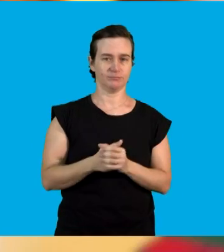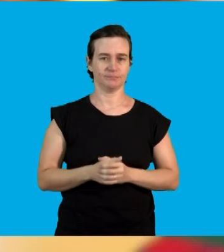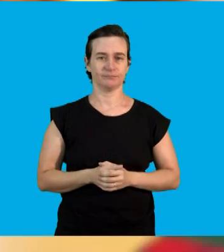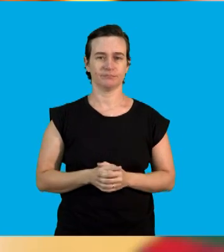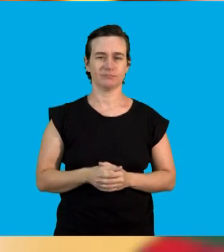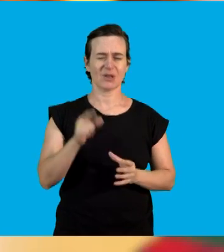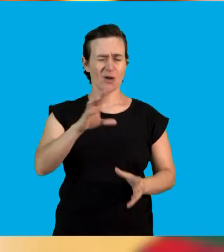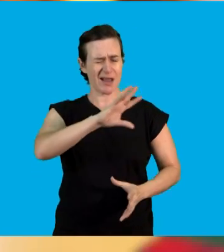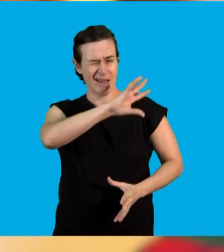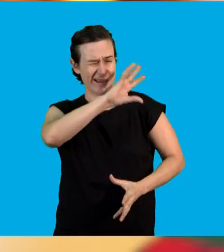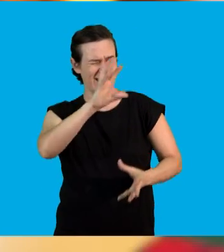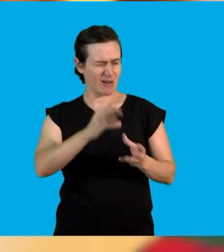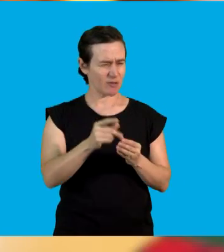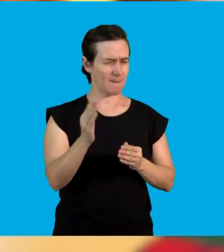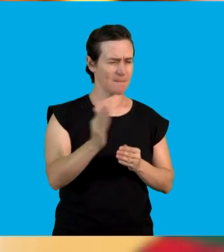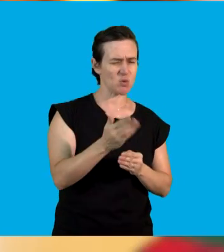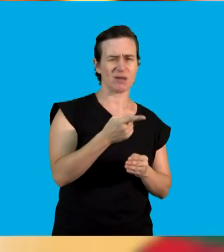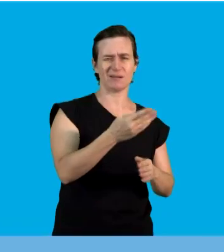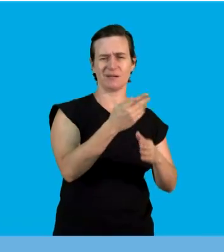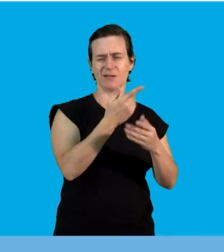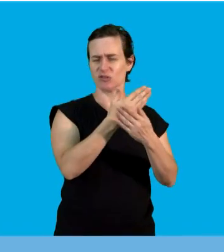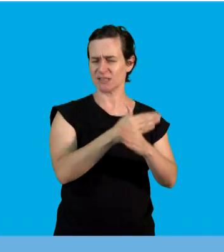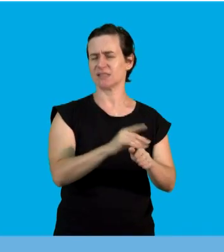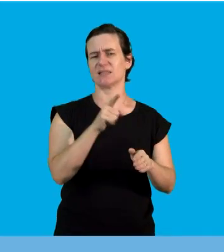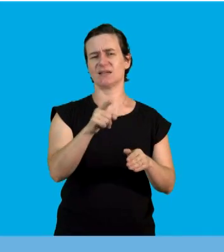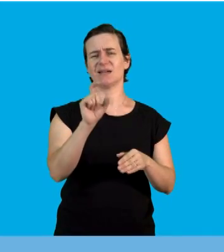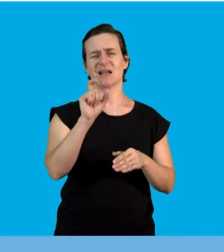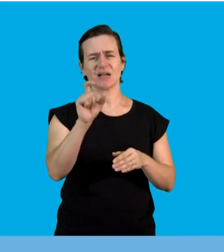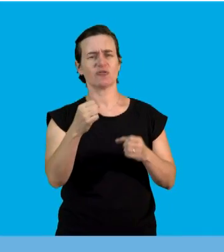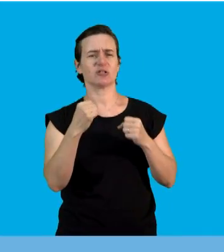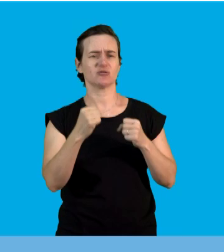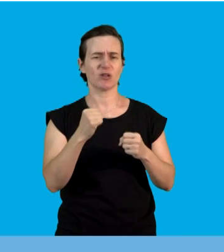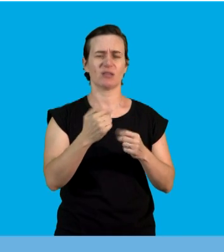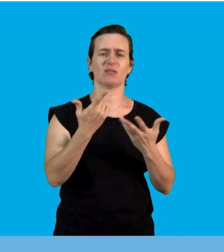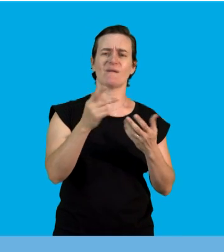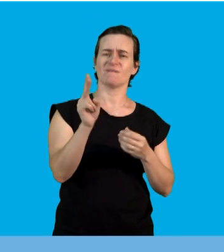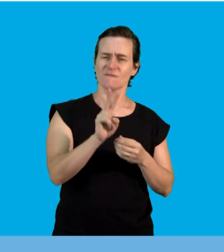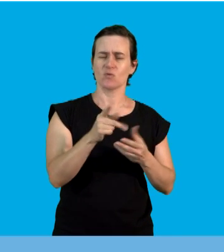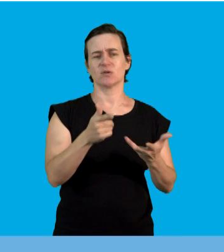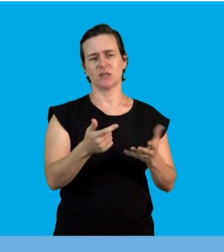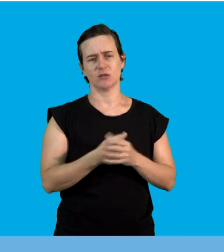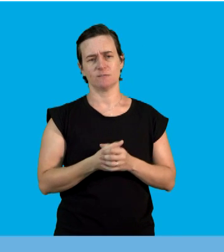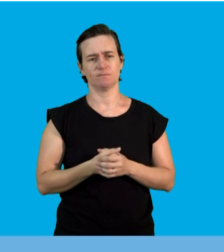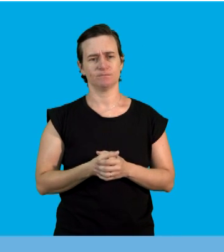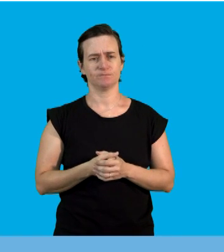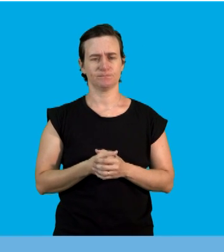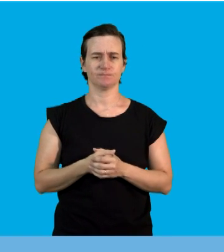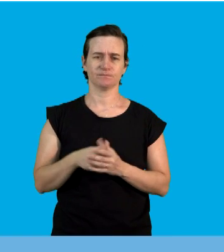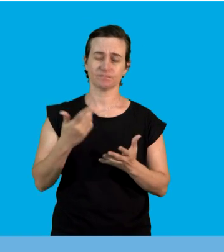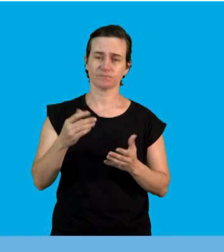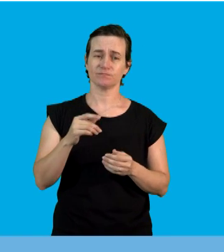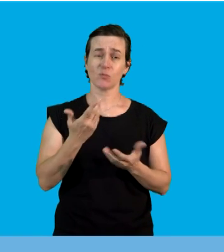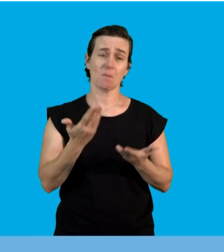that you're talking about here, the relationship between the current strength and the resistance, provided that the voltage remains the same, or